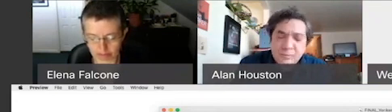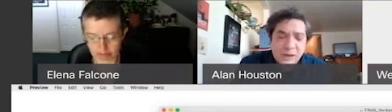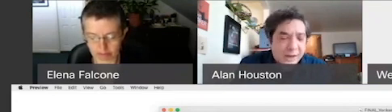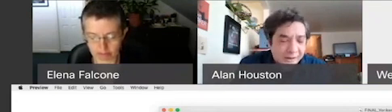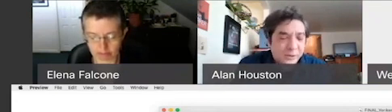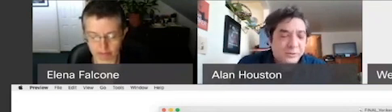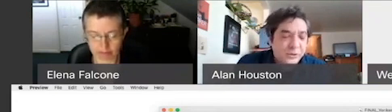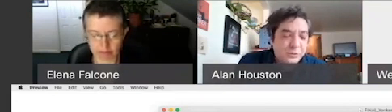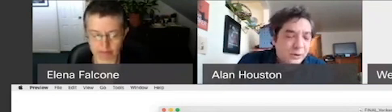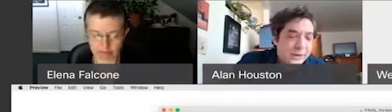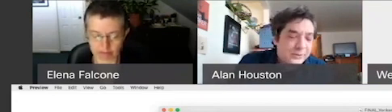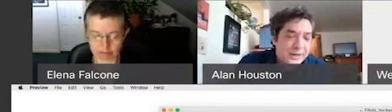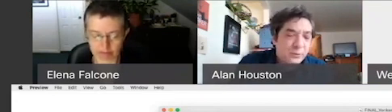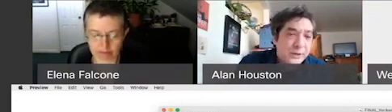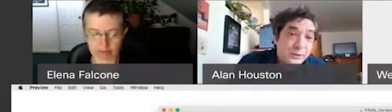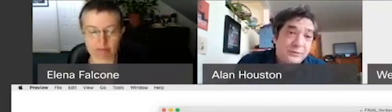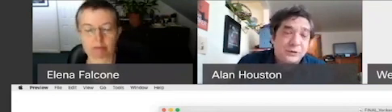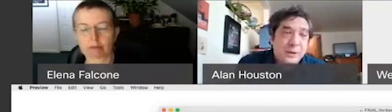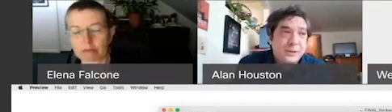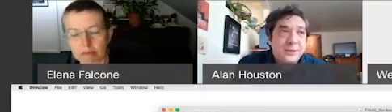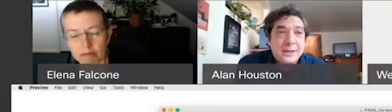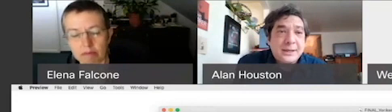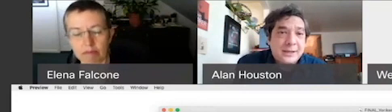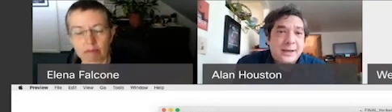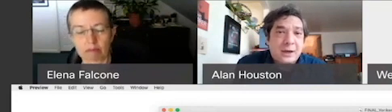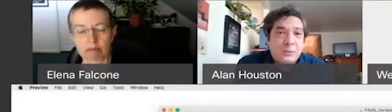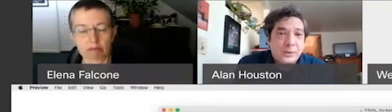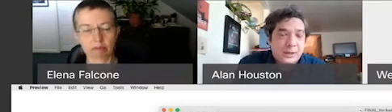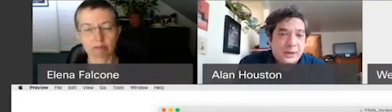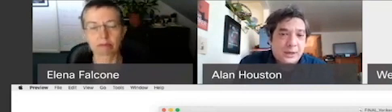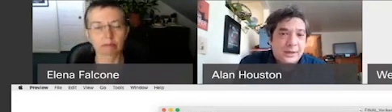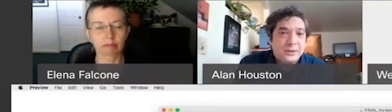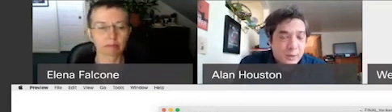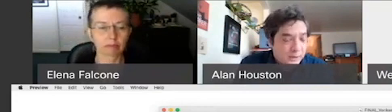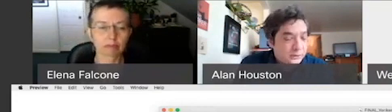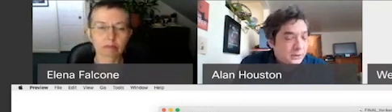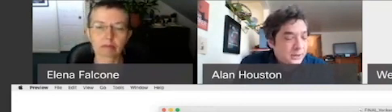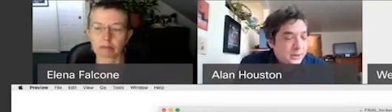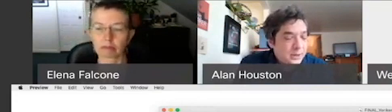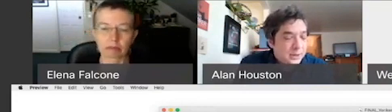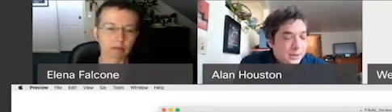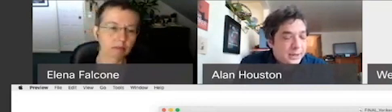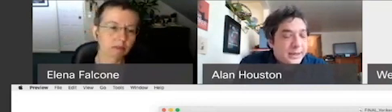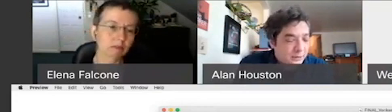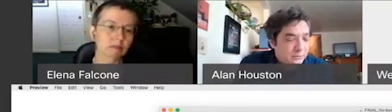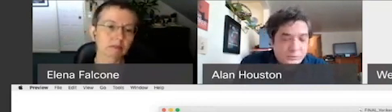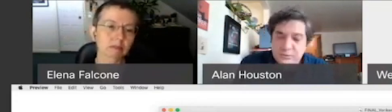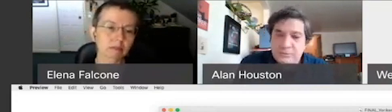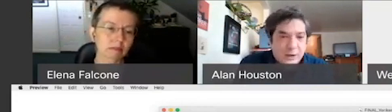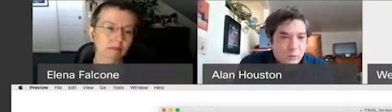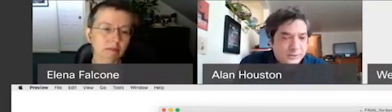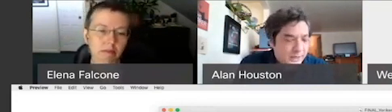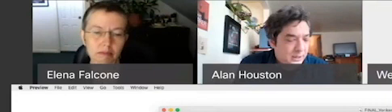are computer programs, and we do have a drop-in tech help as well. Again, check our